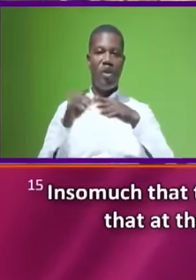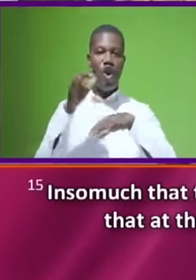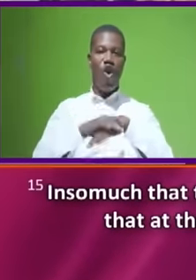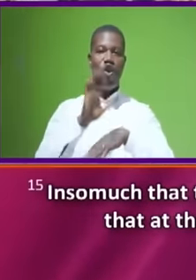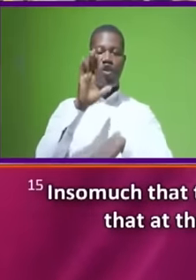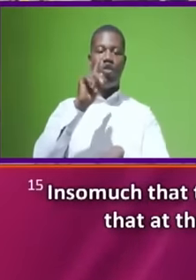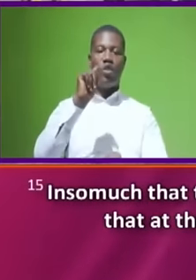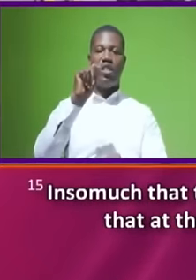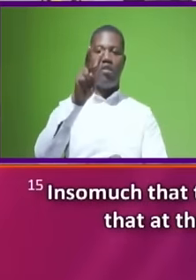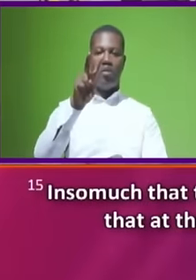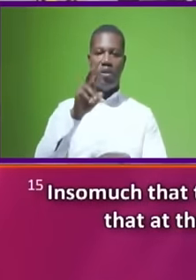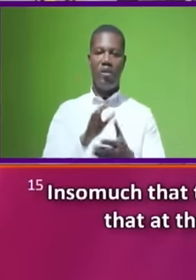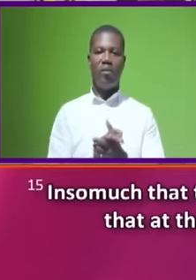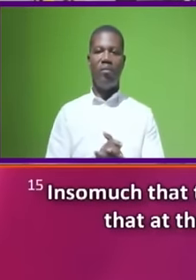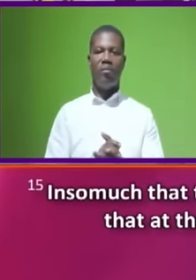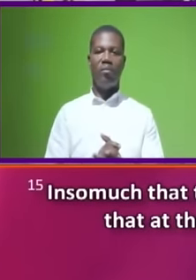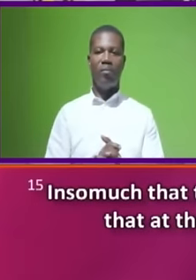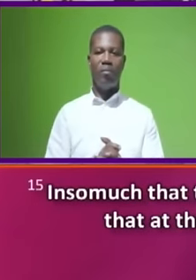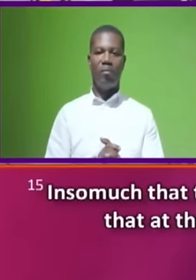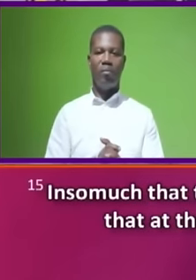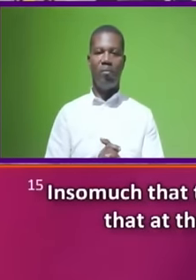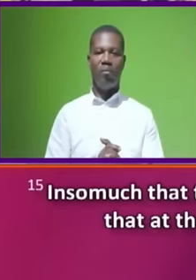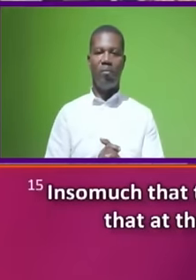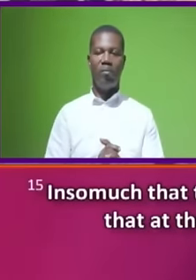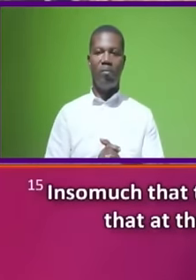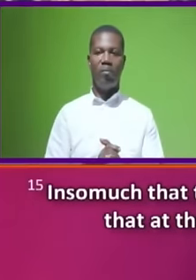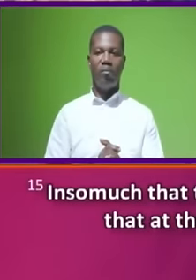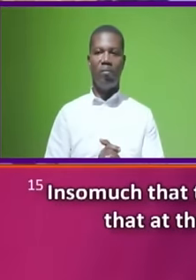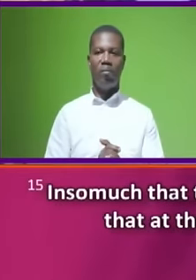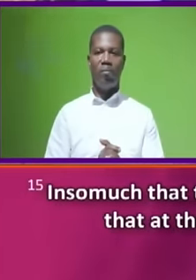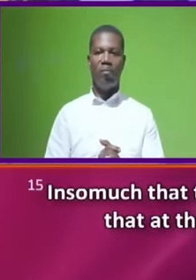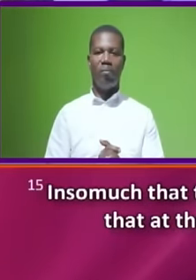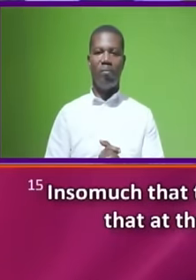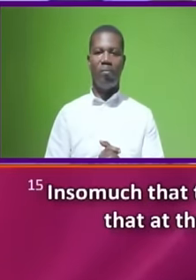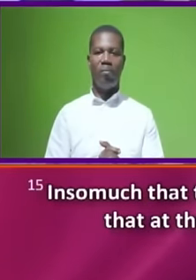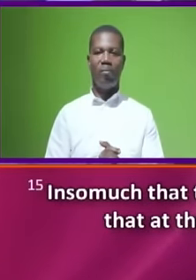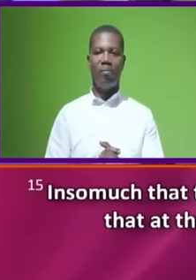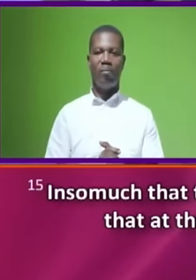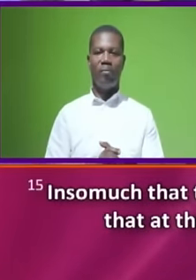you see on your own, you should do that.